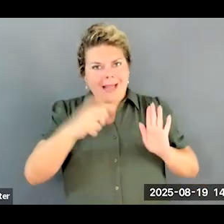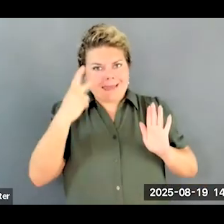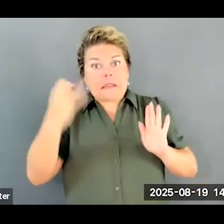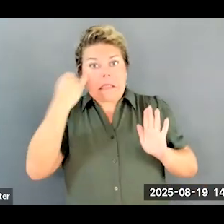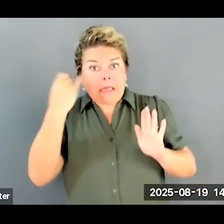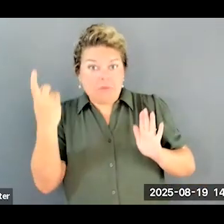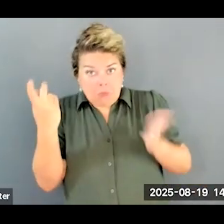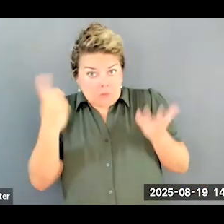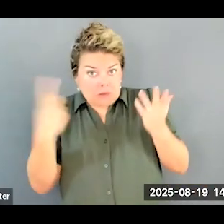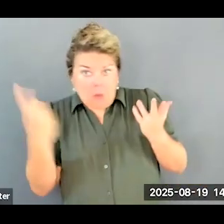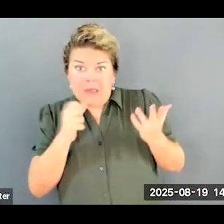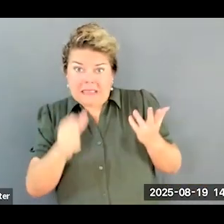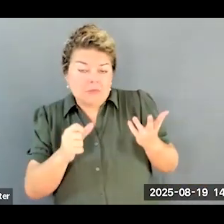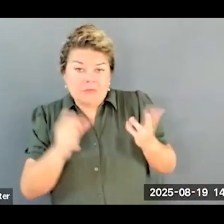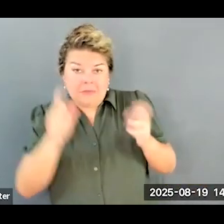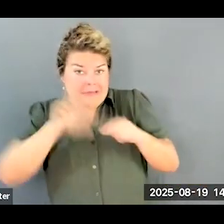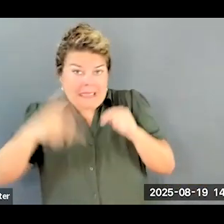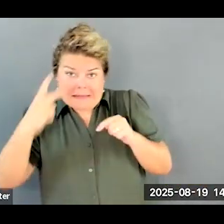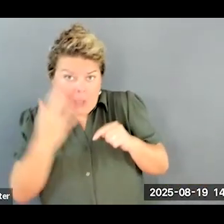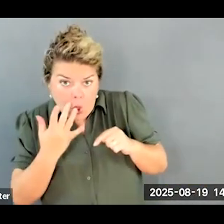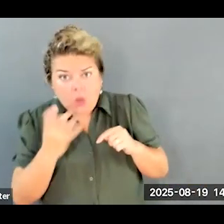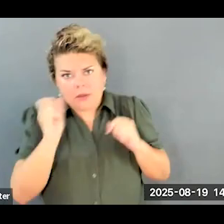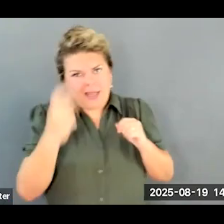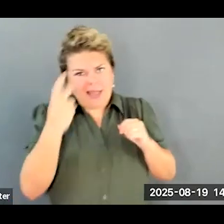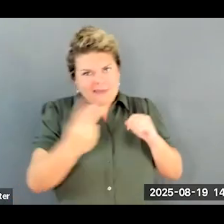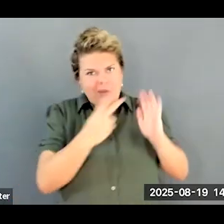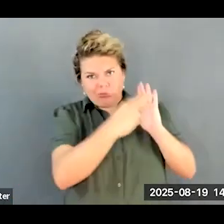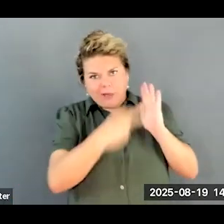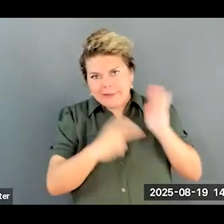disability such as color blindness.